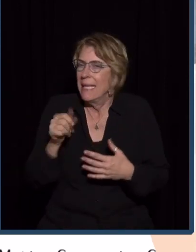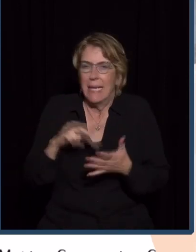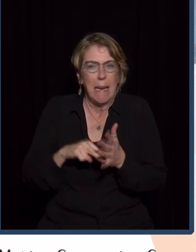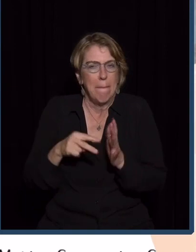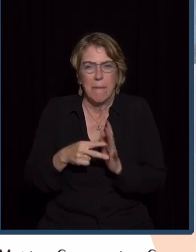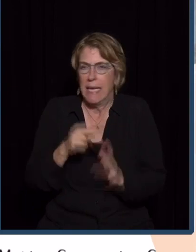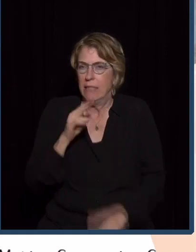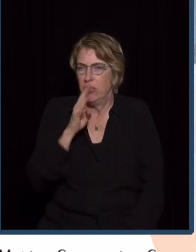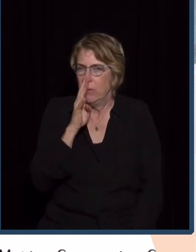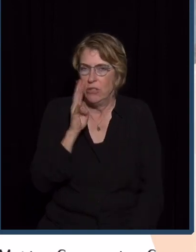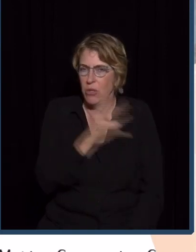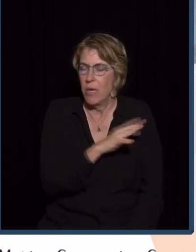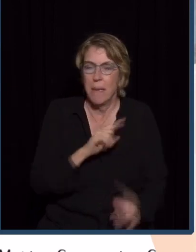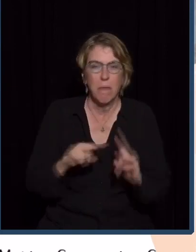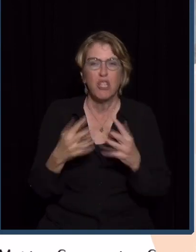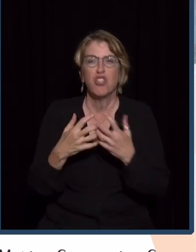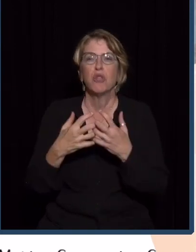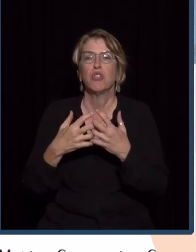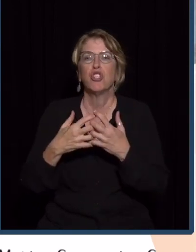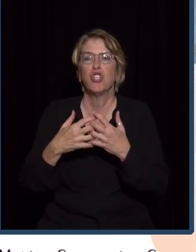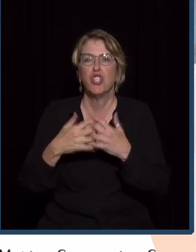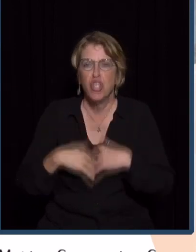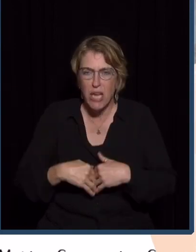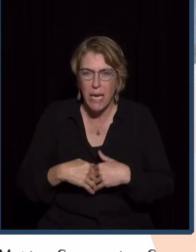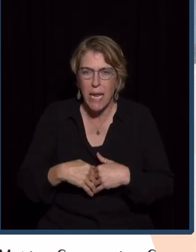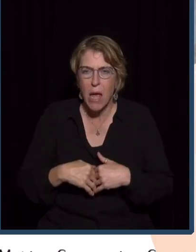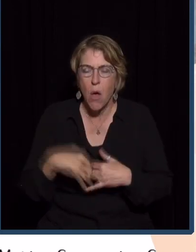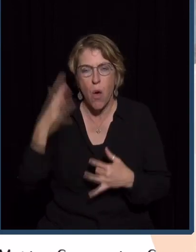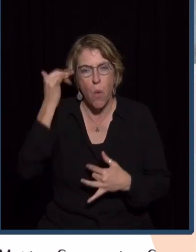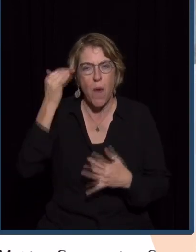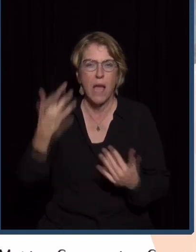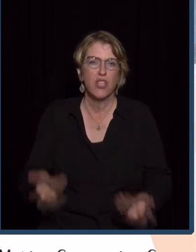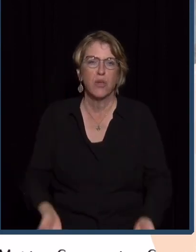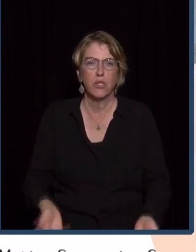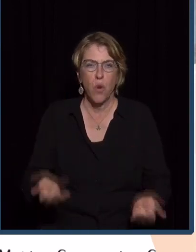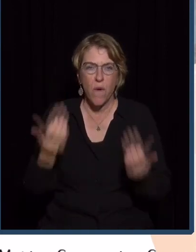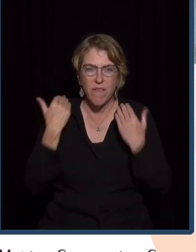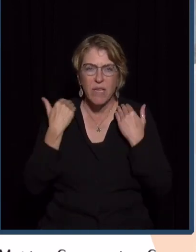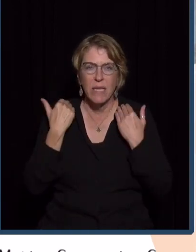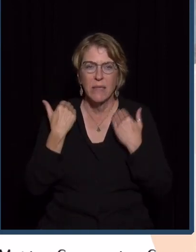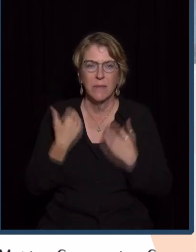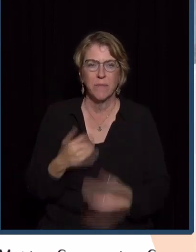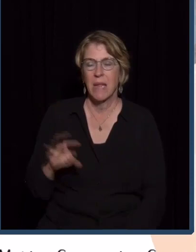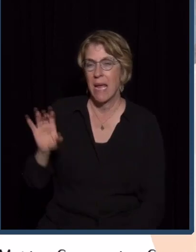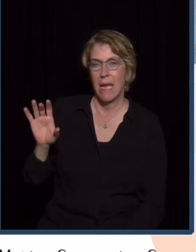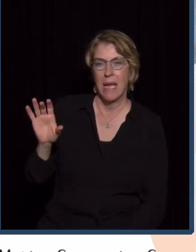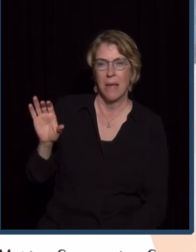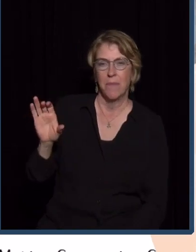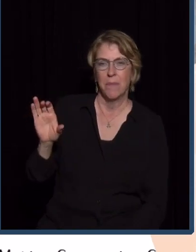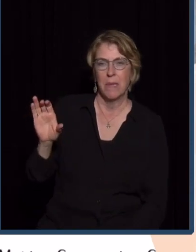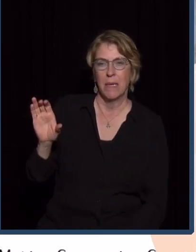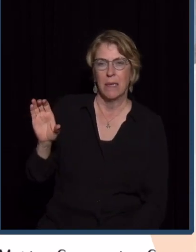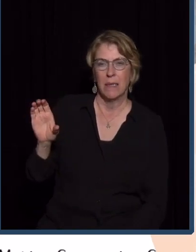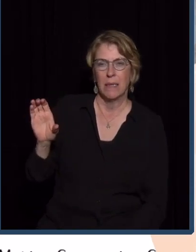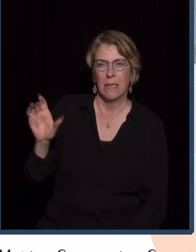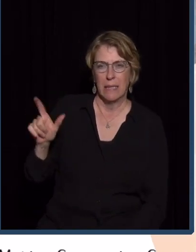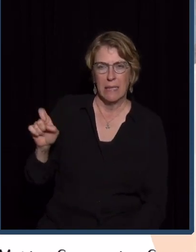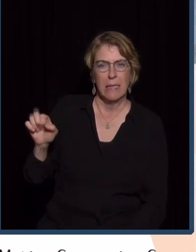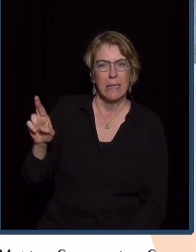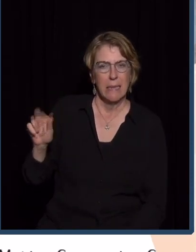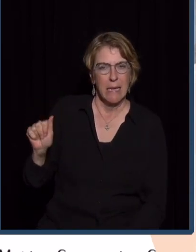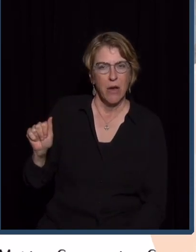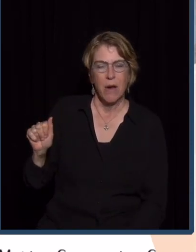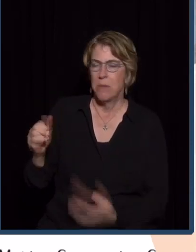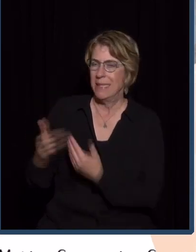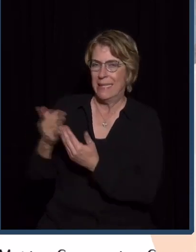her shutting down because she was getting overwhelmed by information. Like with Clara, I was able to talk to her, and she was able